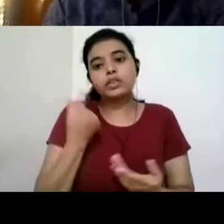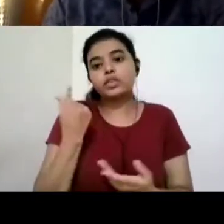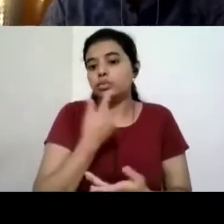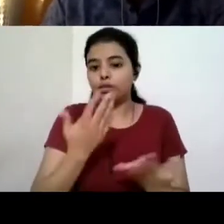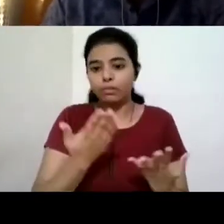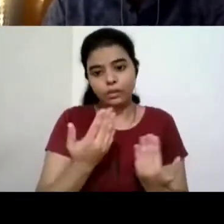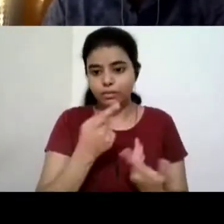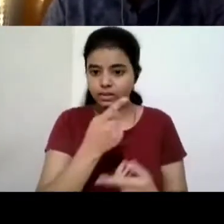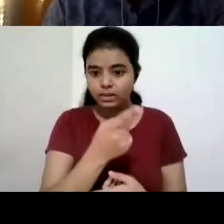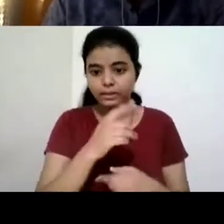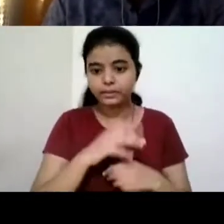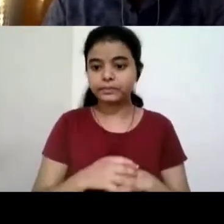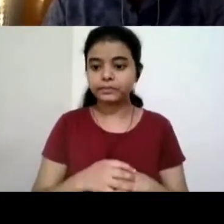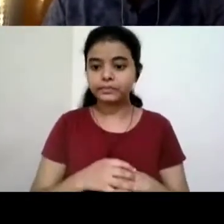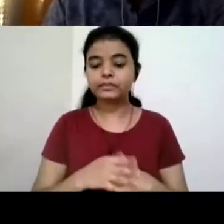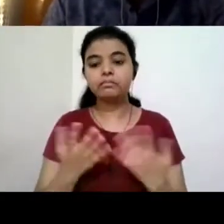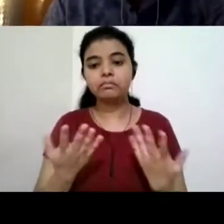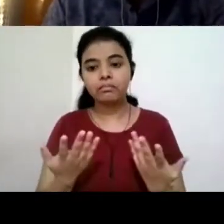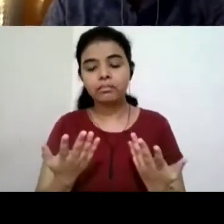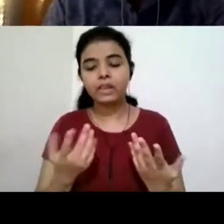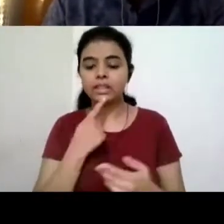can,